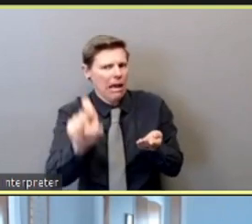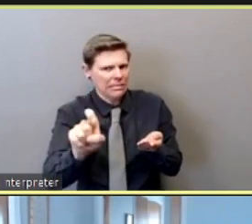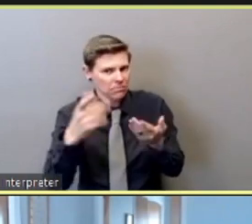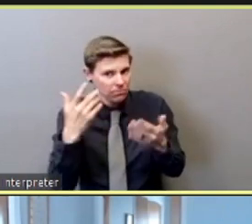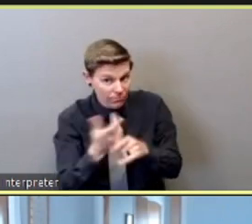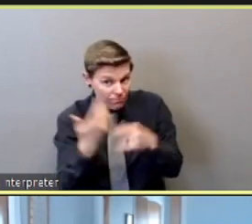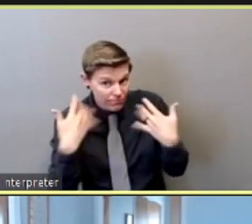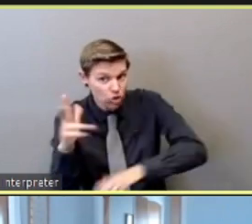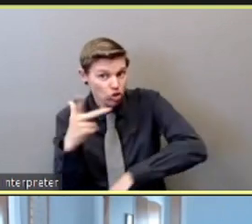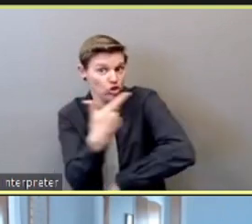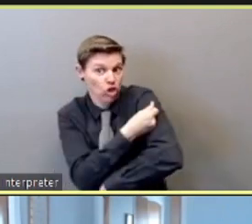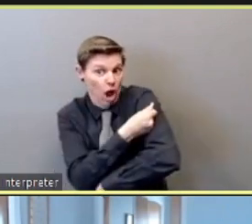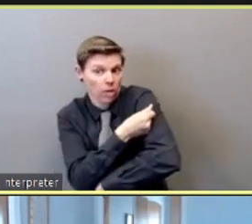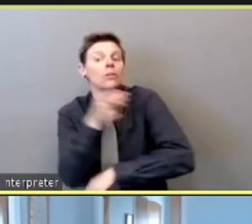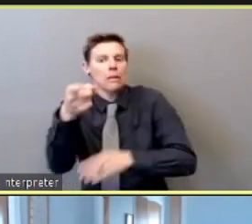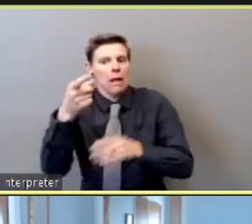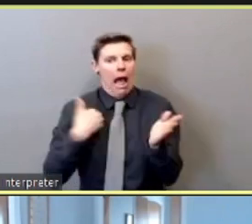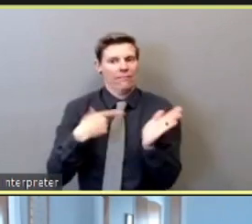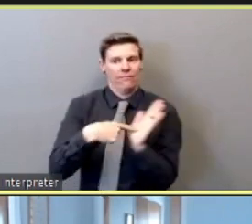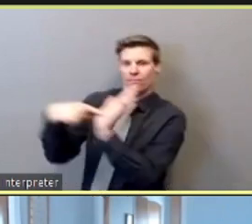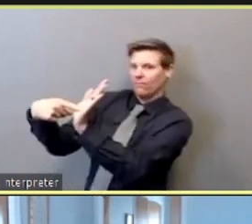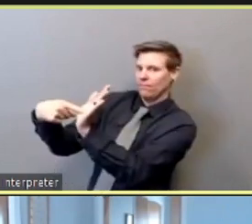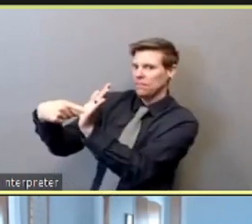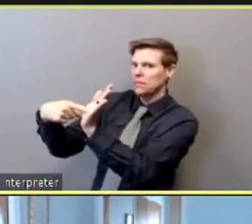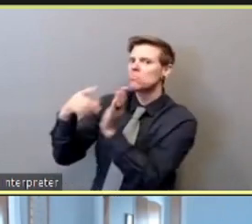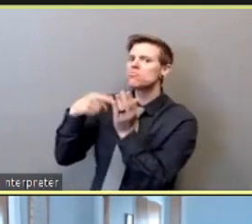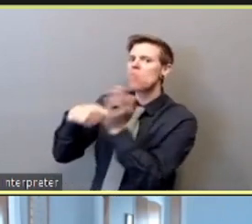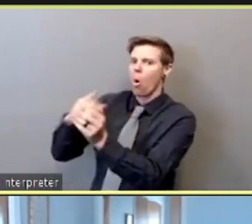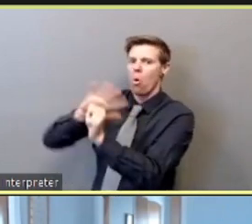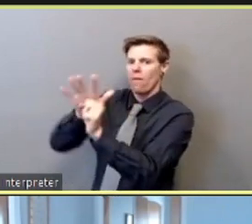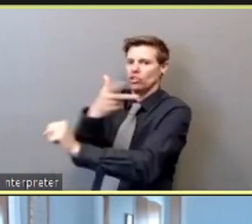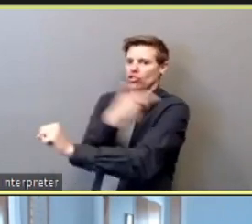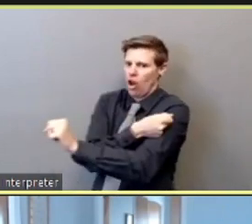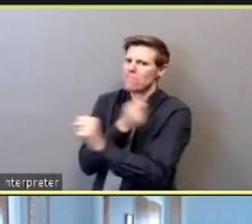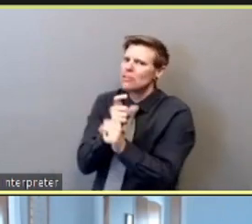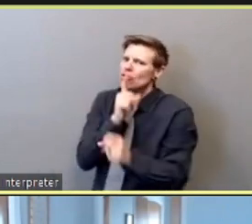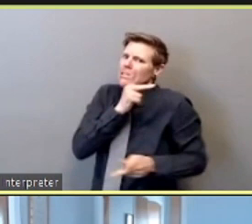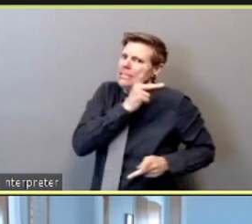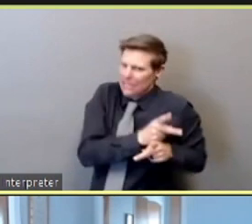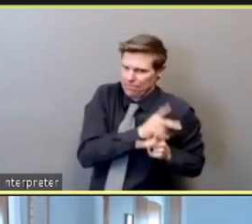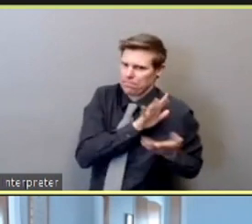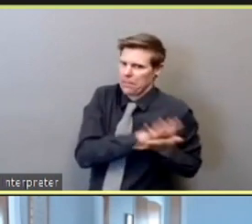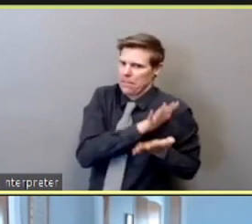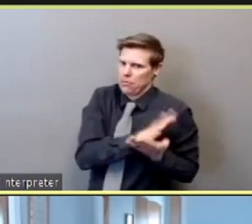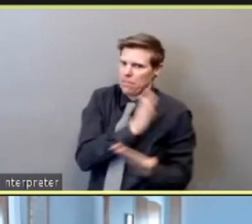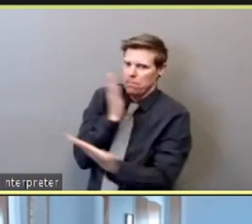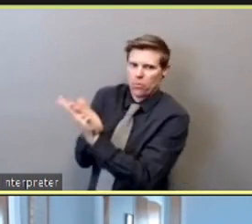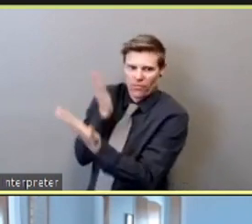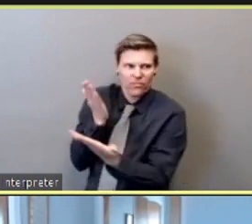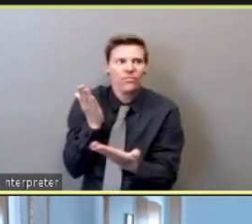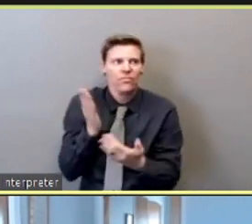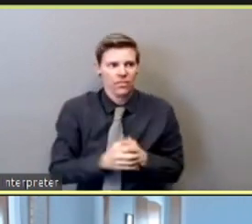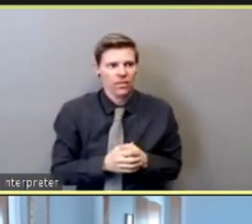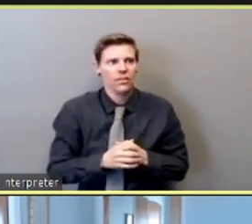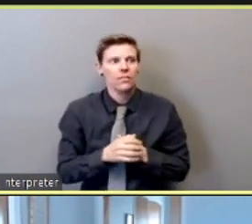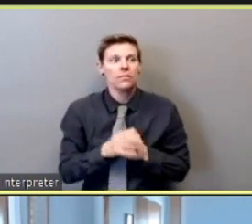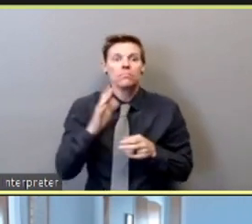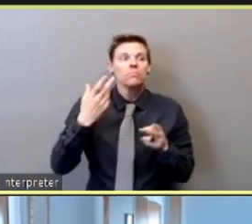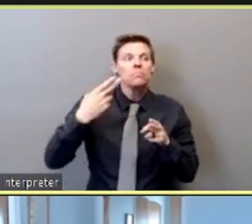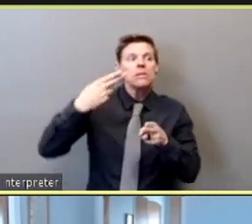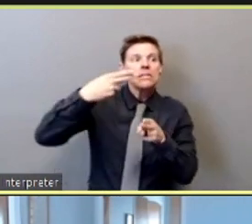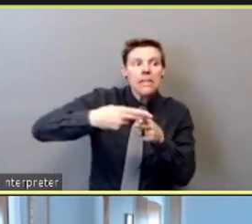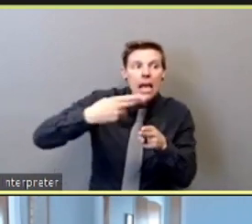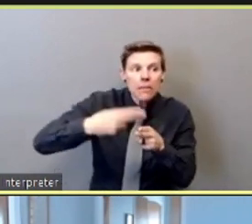that you've been vaccinated. And what that card will include is the product name and lot number of your vaccine, the date